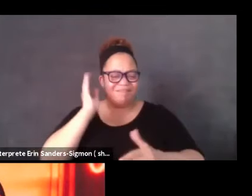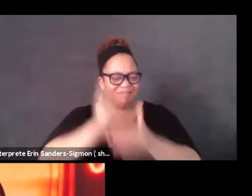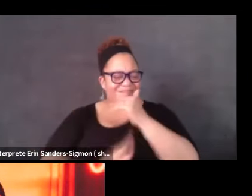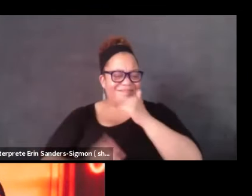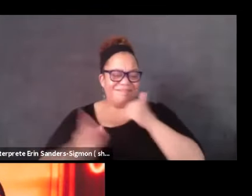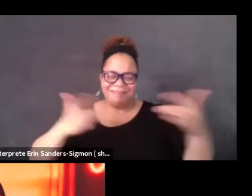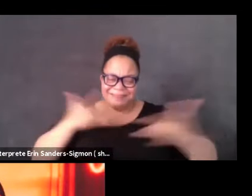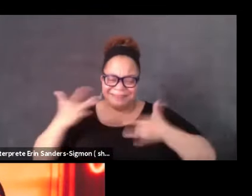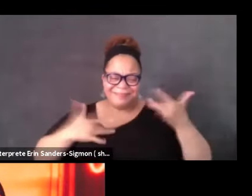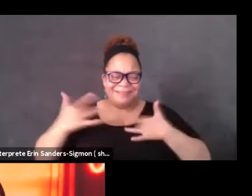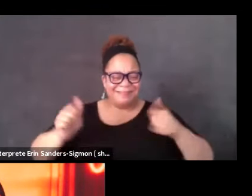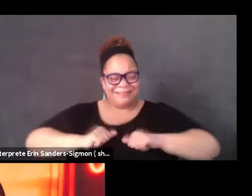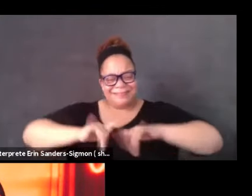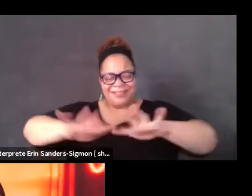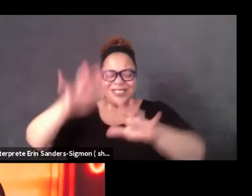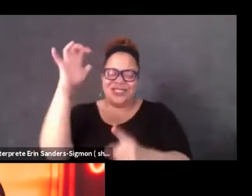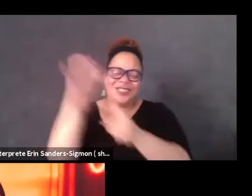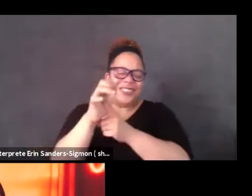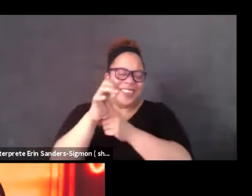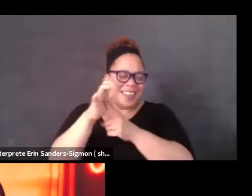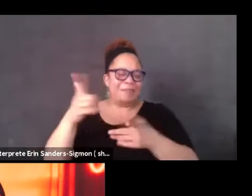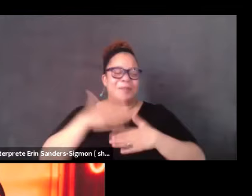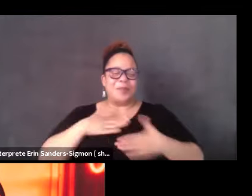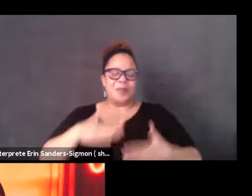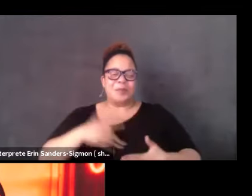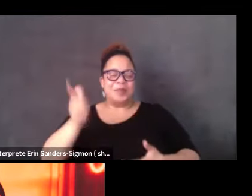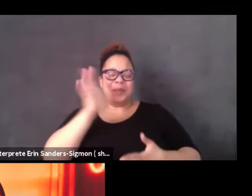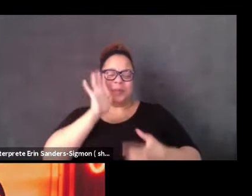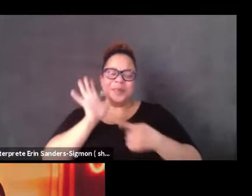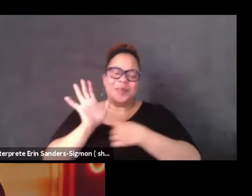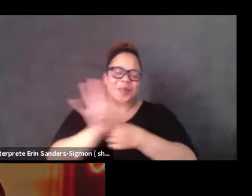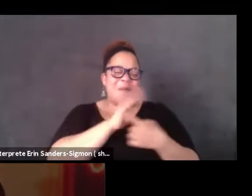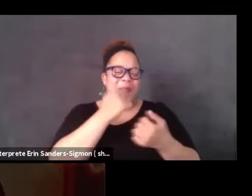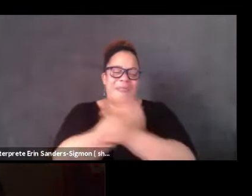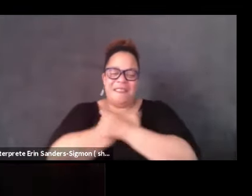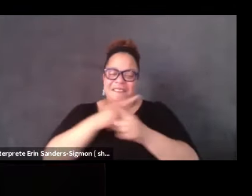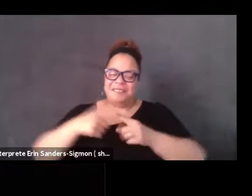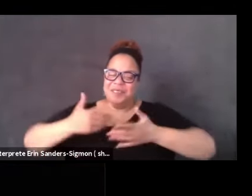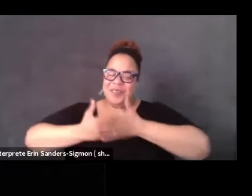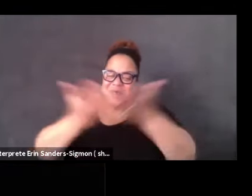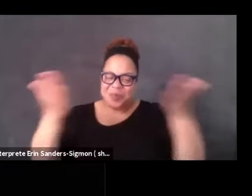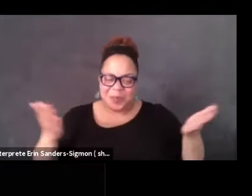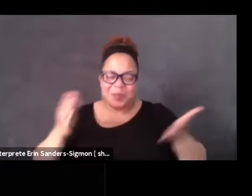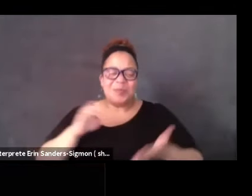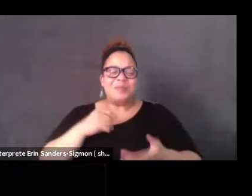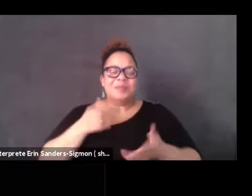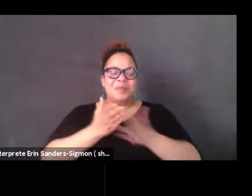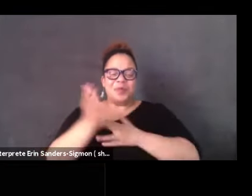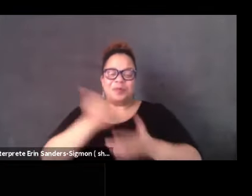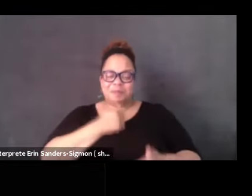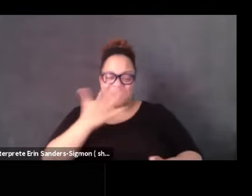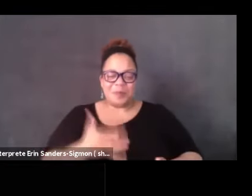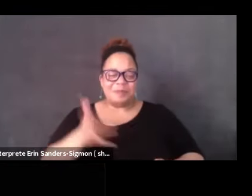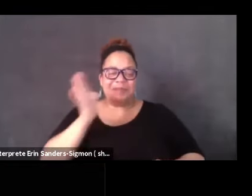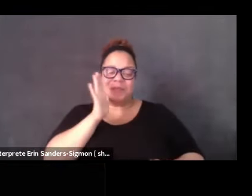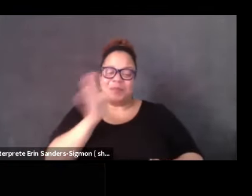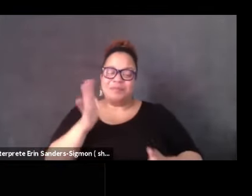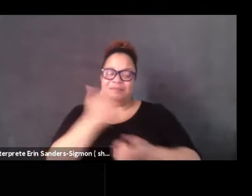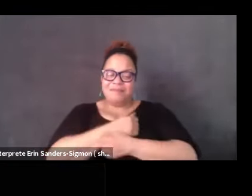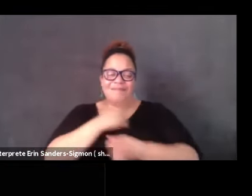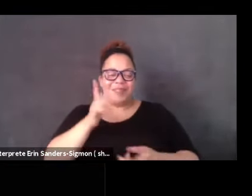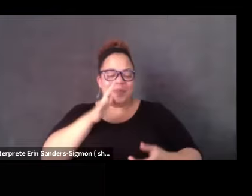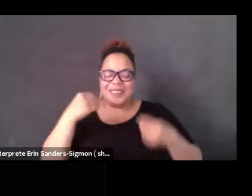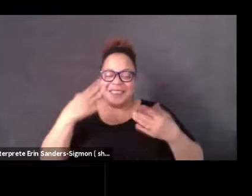going to show love to all of these youth poets and bring you the best slam you've ever seen. With no more hesitation, I bring